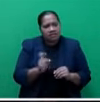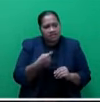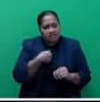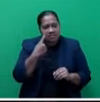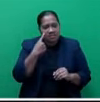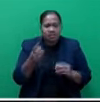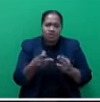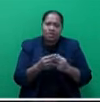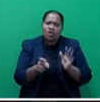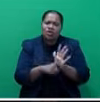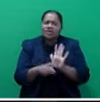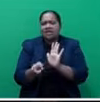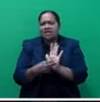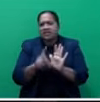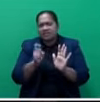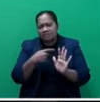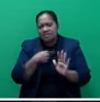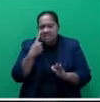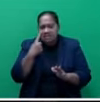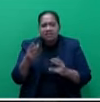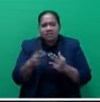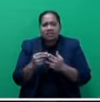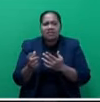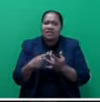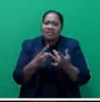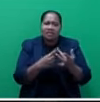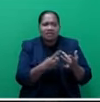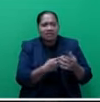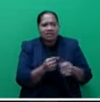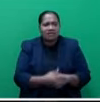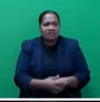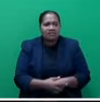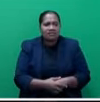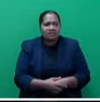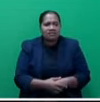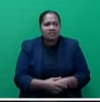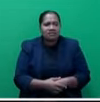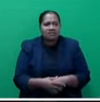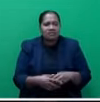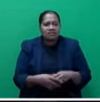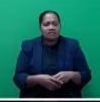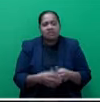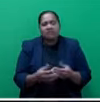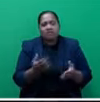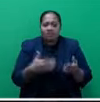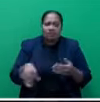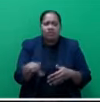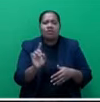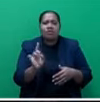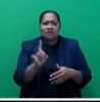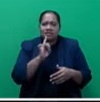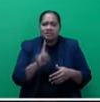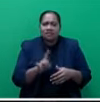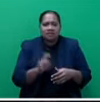Wiley Clark, if I'm seen with, they're all conspiring with me in the opposition, you know, or I'm seen with the